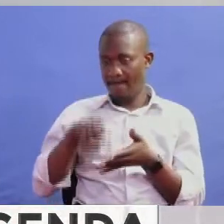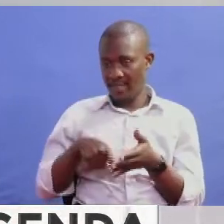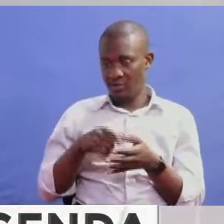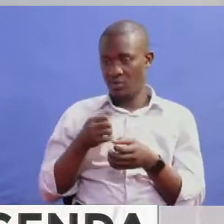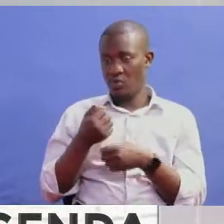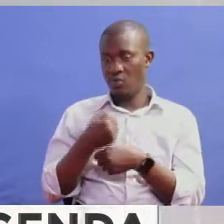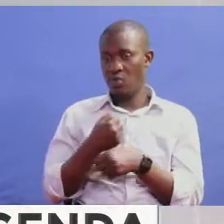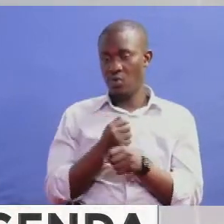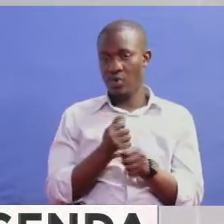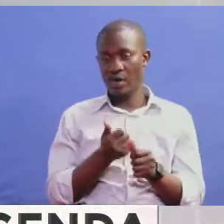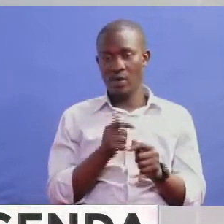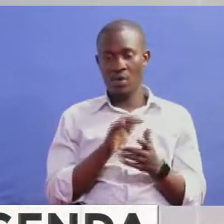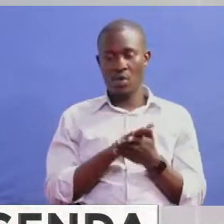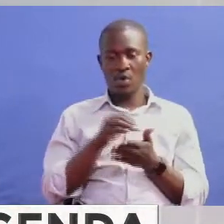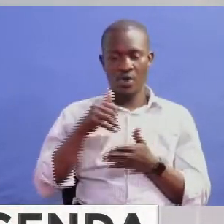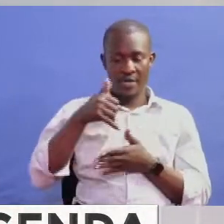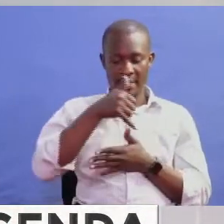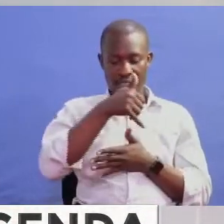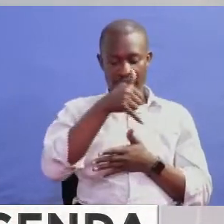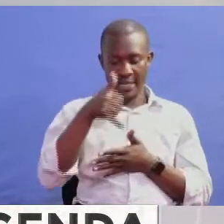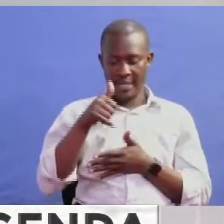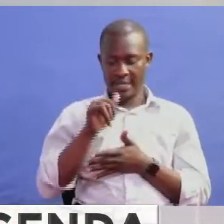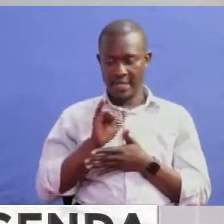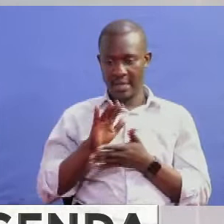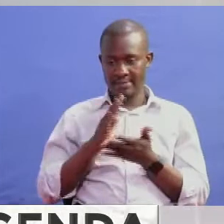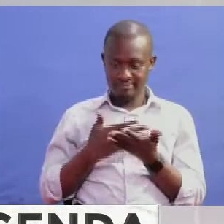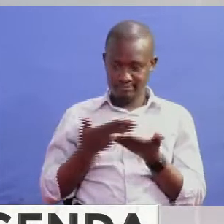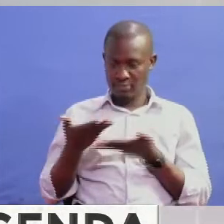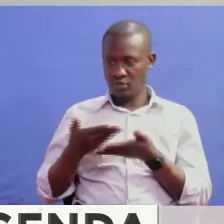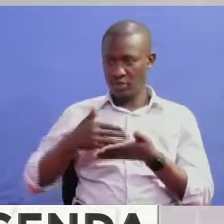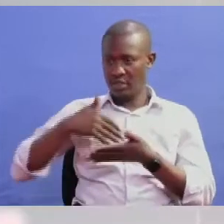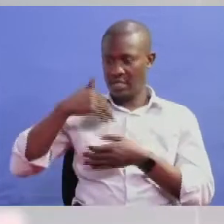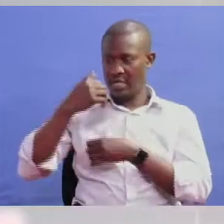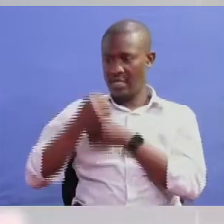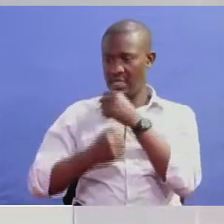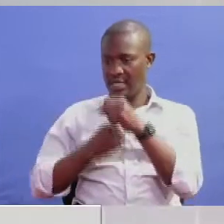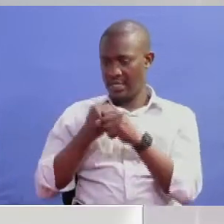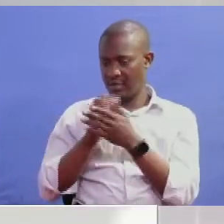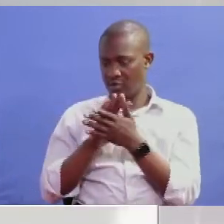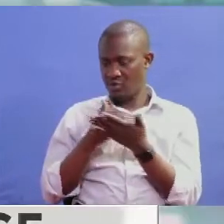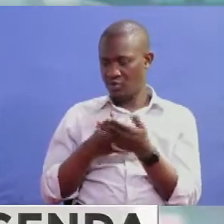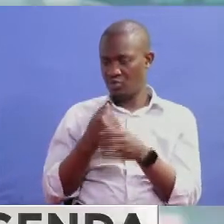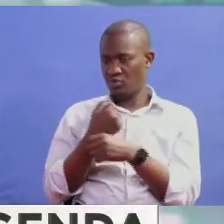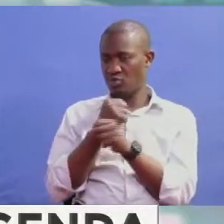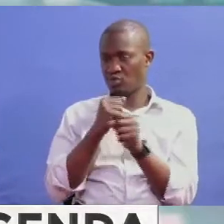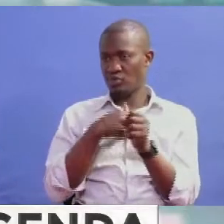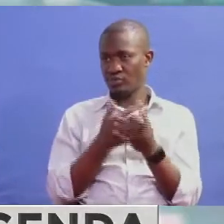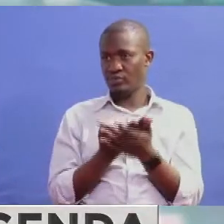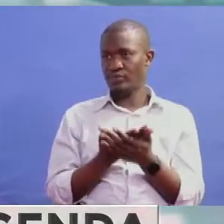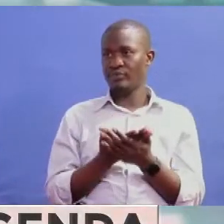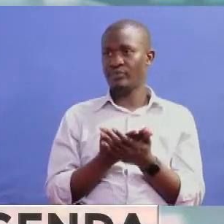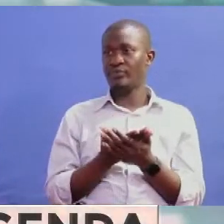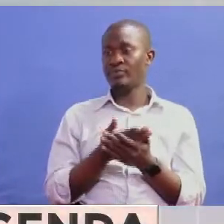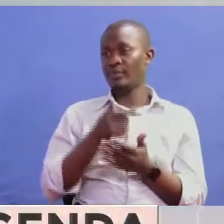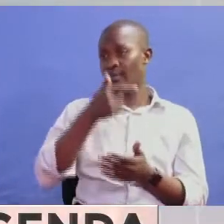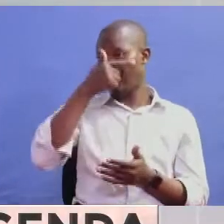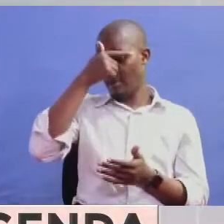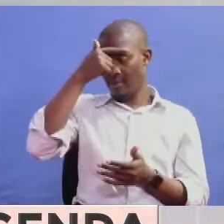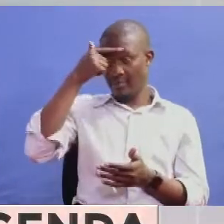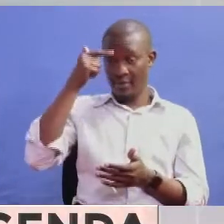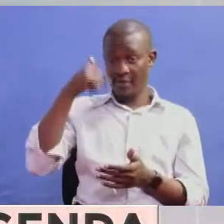on designing their businesses yearly, to say the least? Actually, daily. Daily? Because